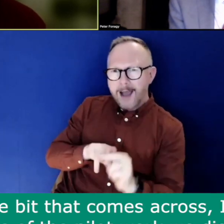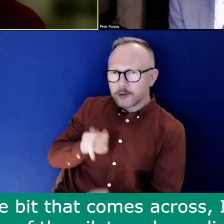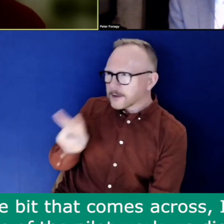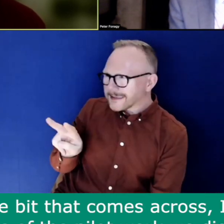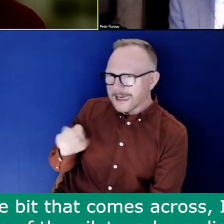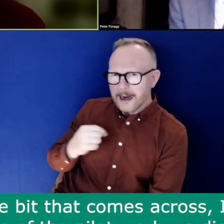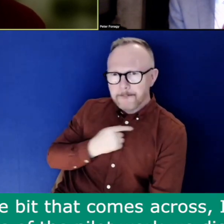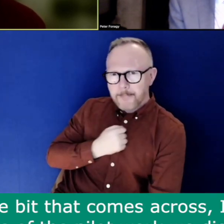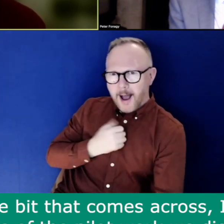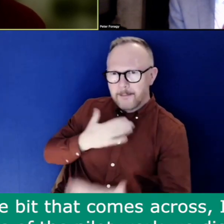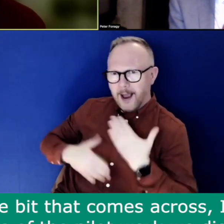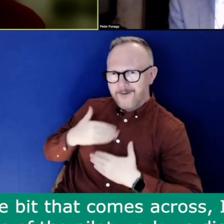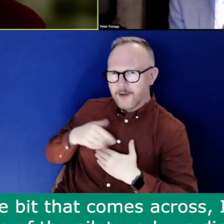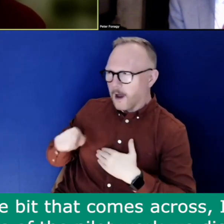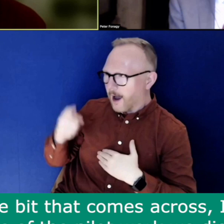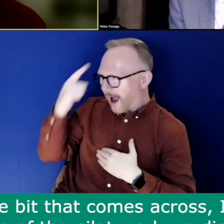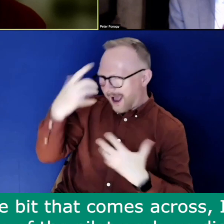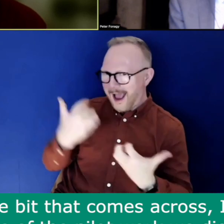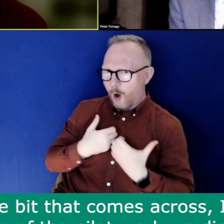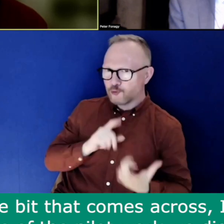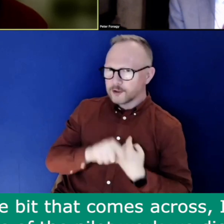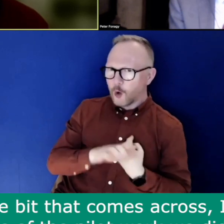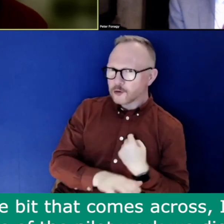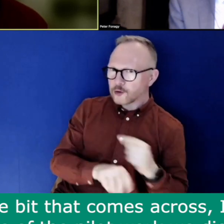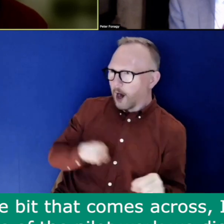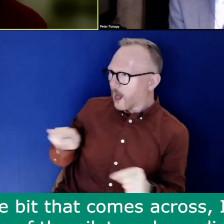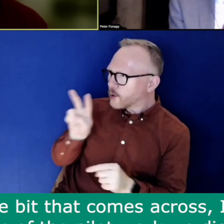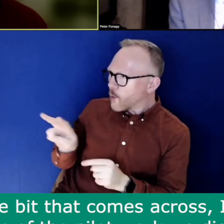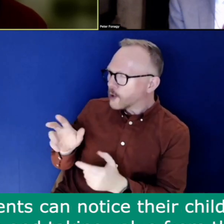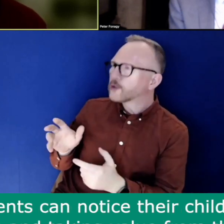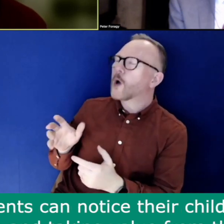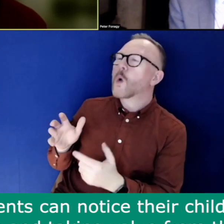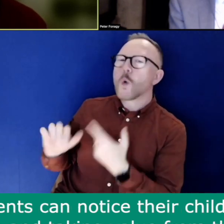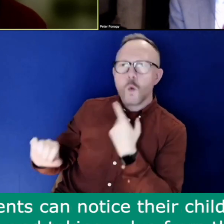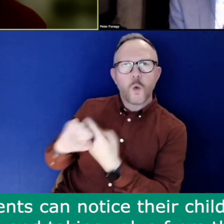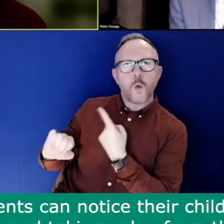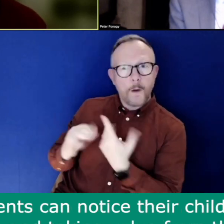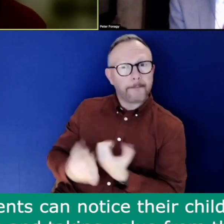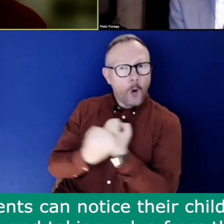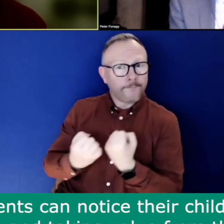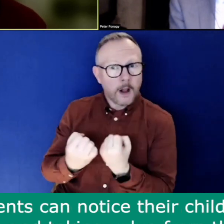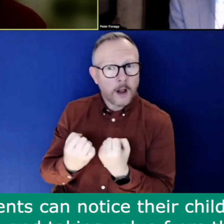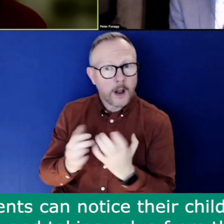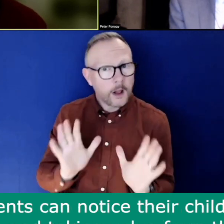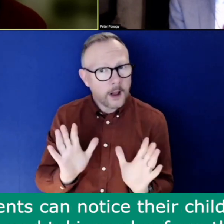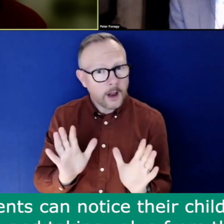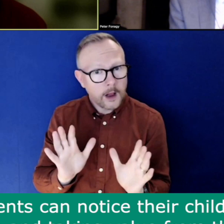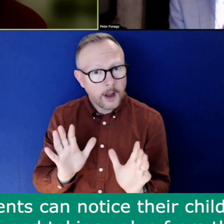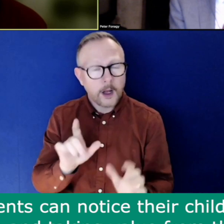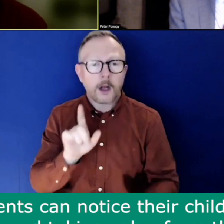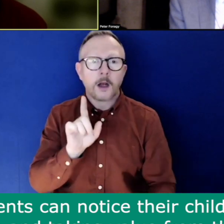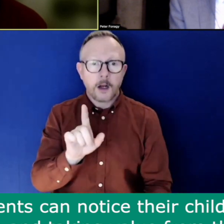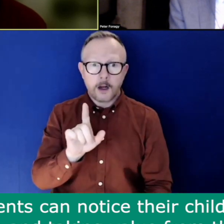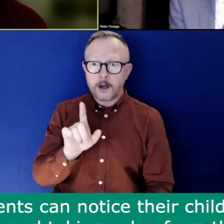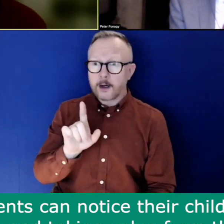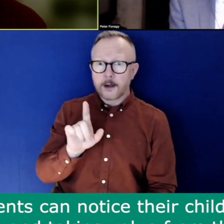And very, very critically, the bit that comes across, I think, well, certainly in some of the pilot work we did very powerfully, is that parents can notice